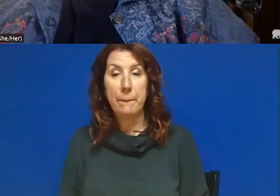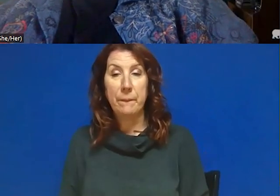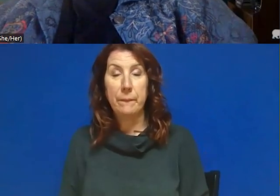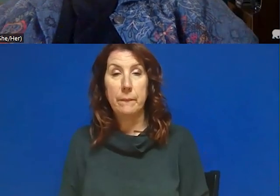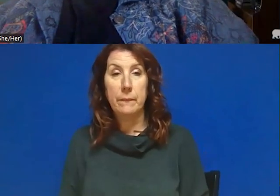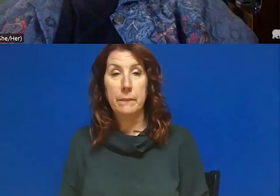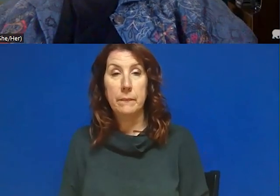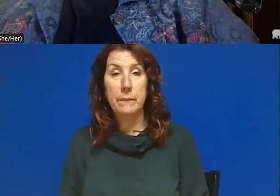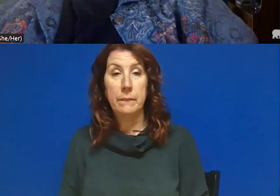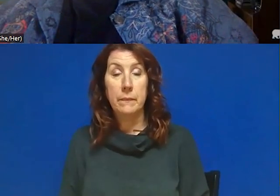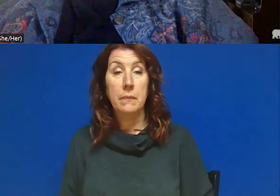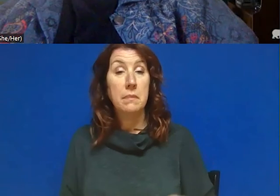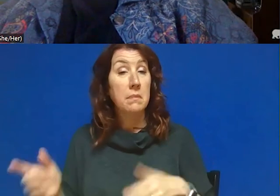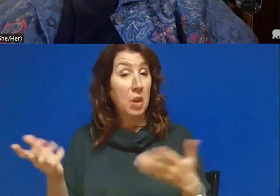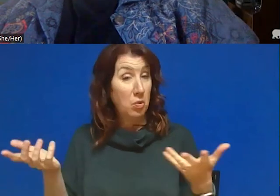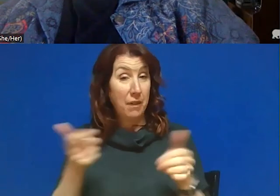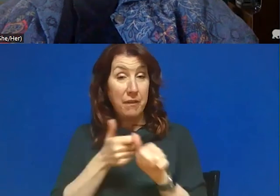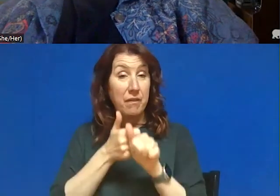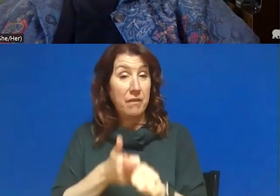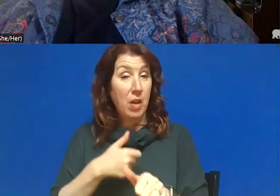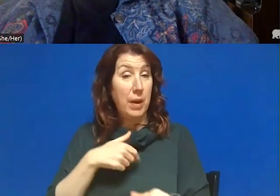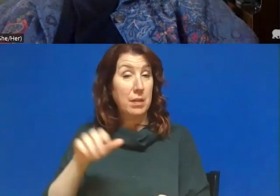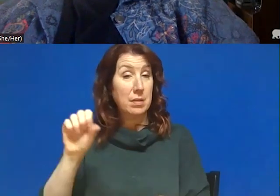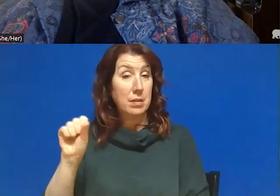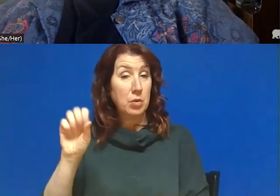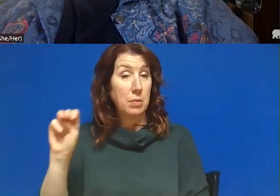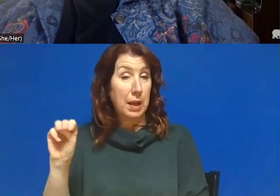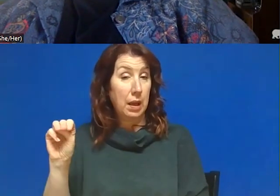And feel free to follow me on social media and ask me questions.